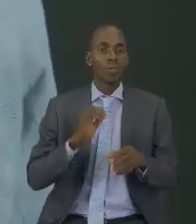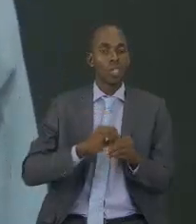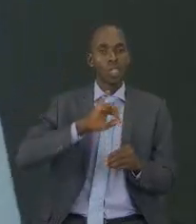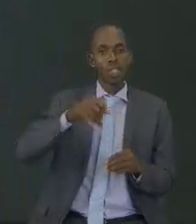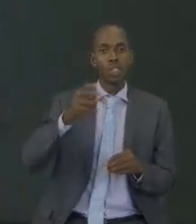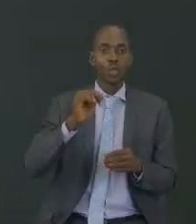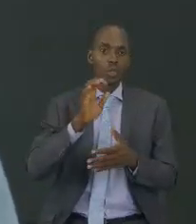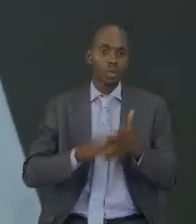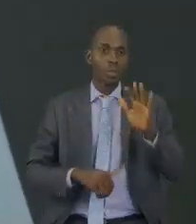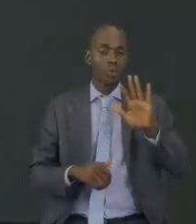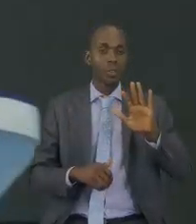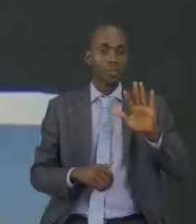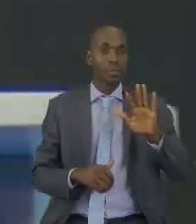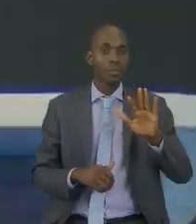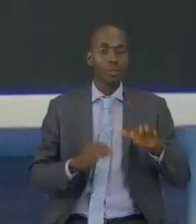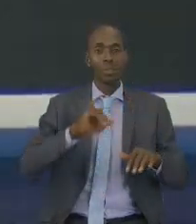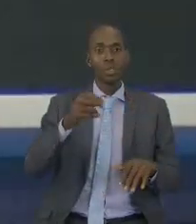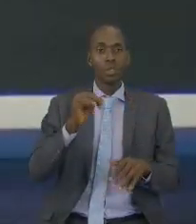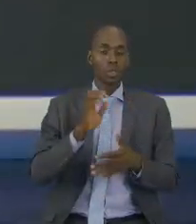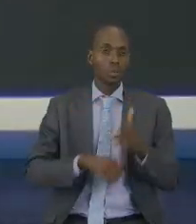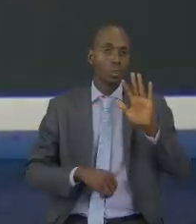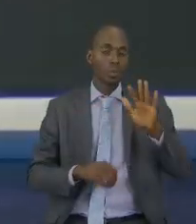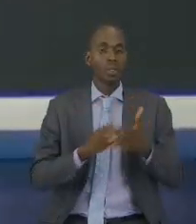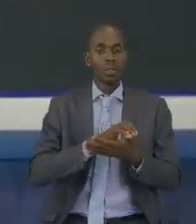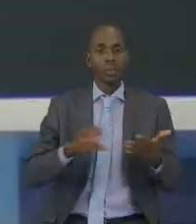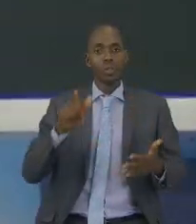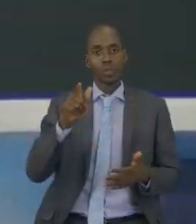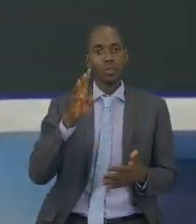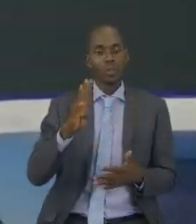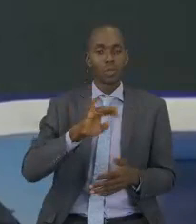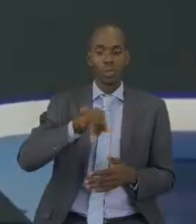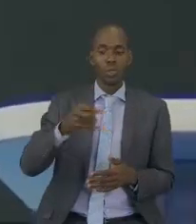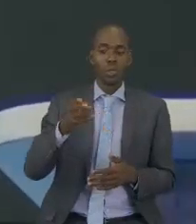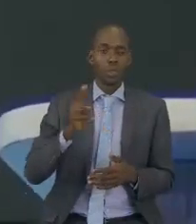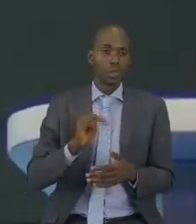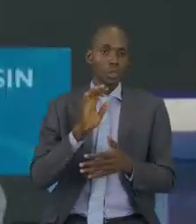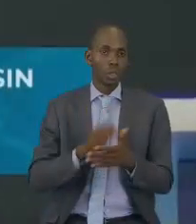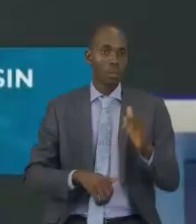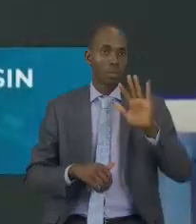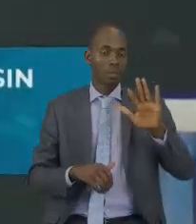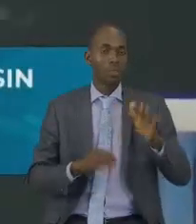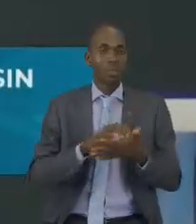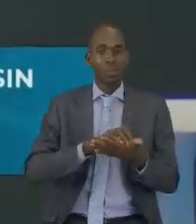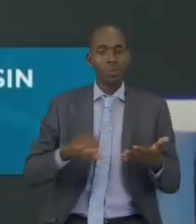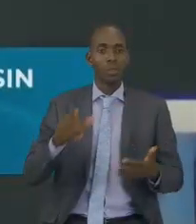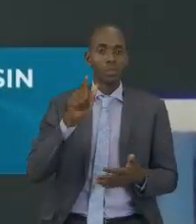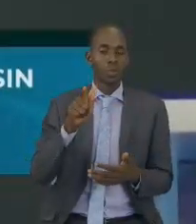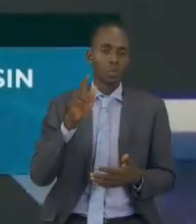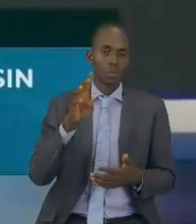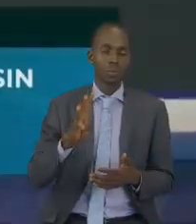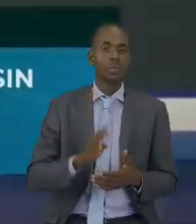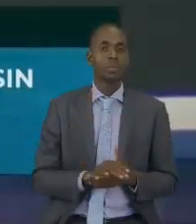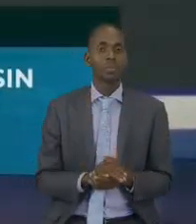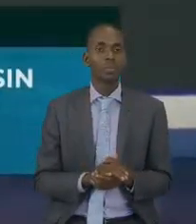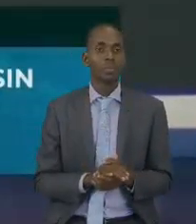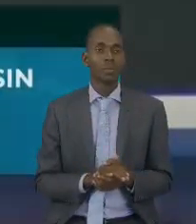chapter 5, reading from verse 24, John chapter 5, Reading from